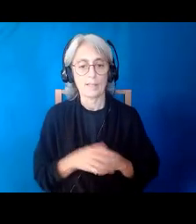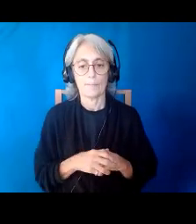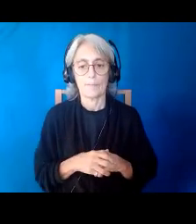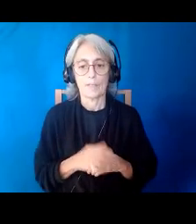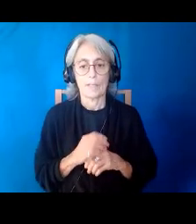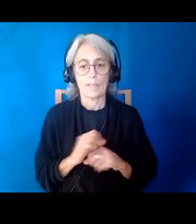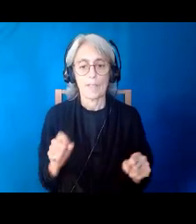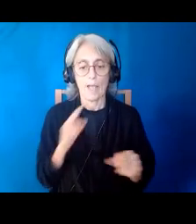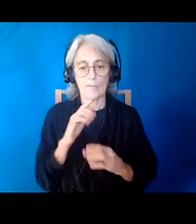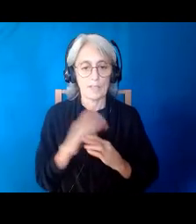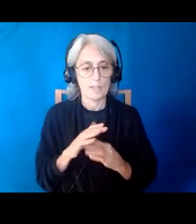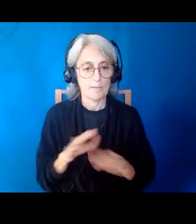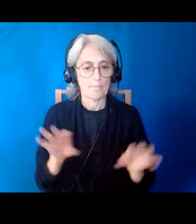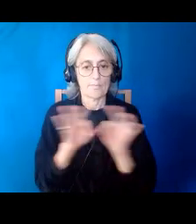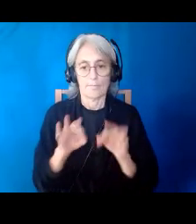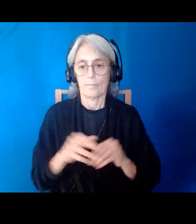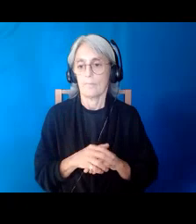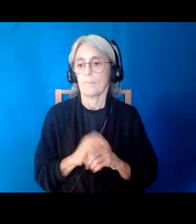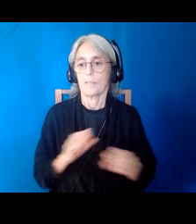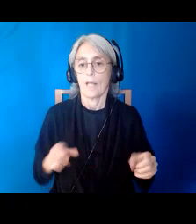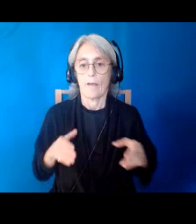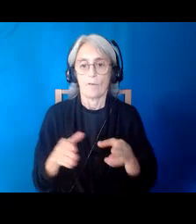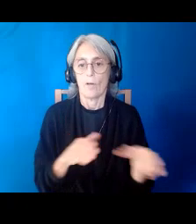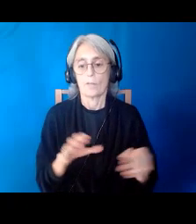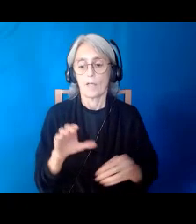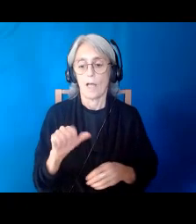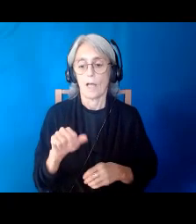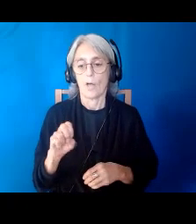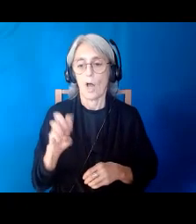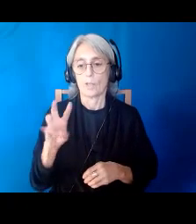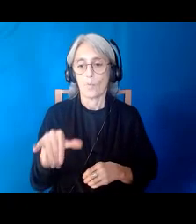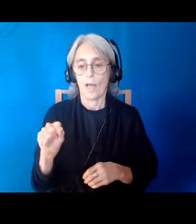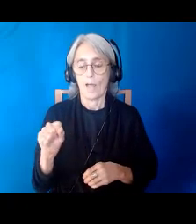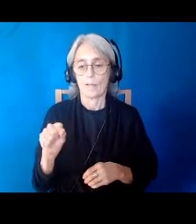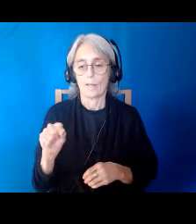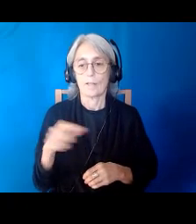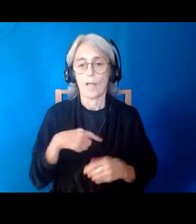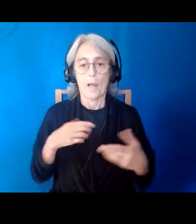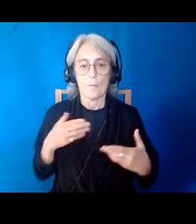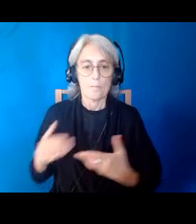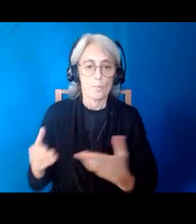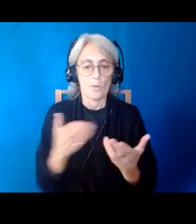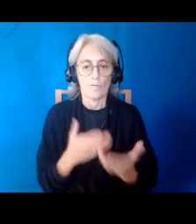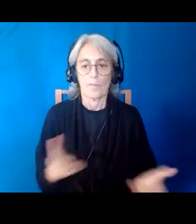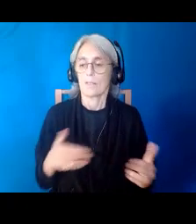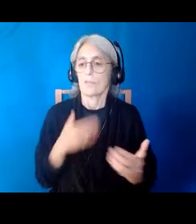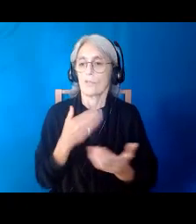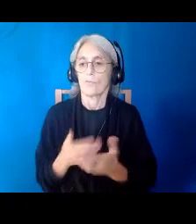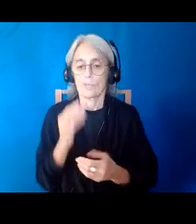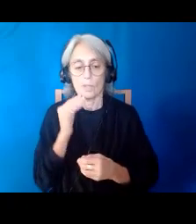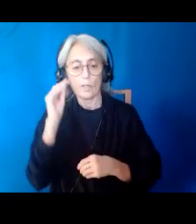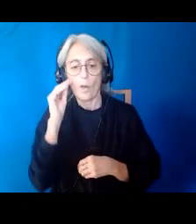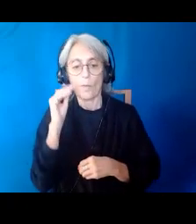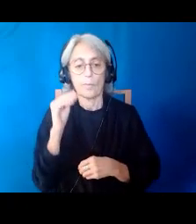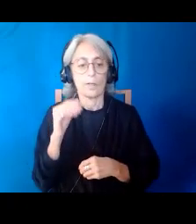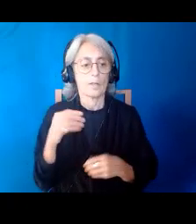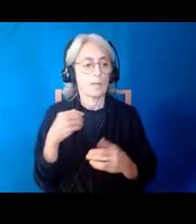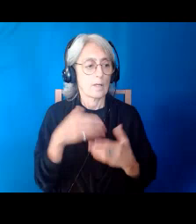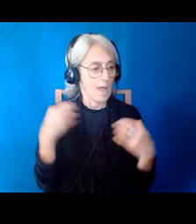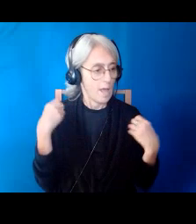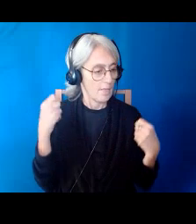paramount. Safe roads and causeways are essential for moving goods, reaching our homes, accessing health care, or just simply living